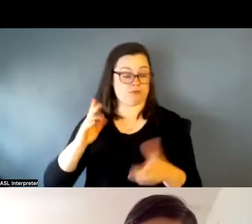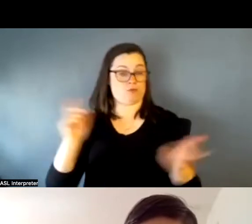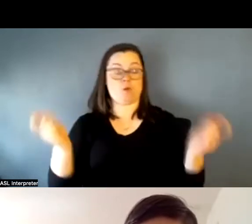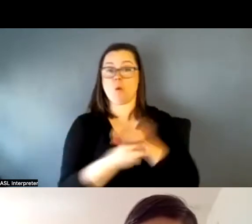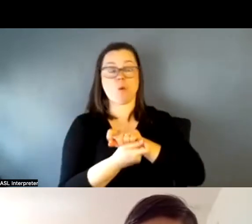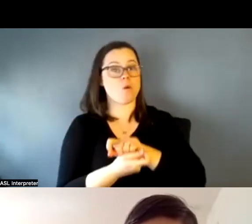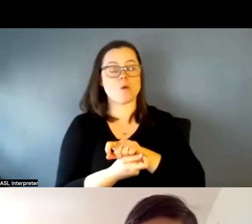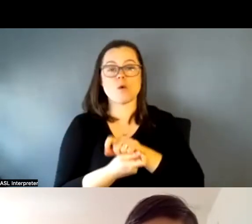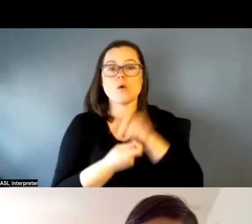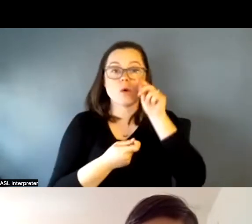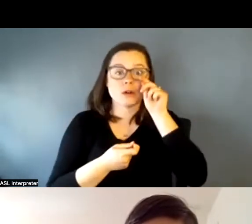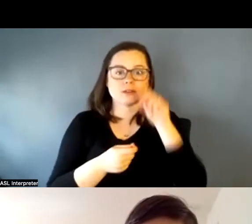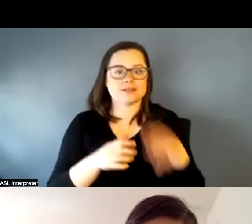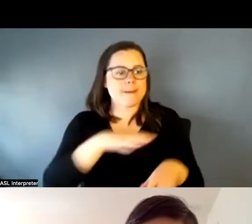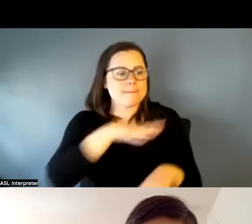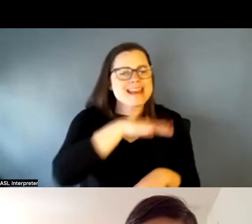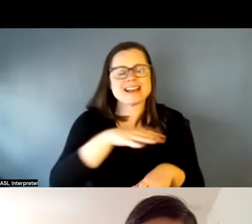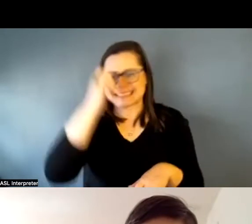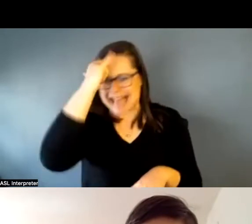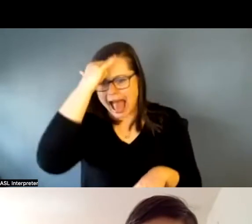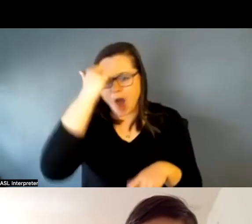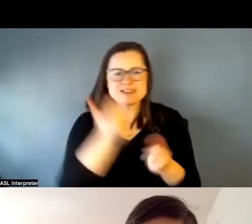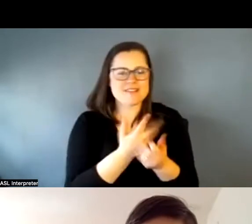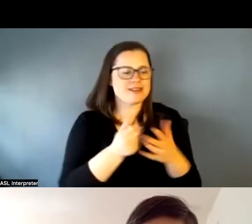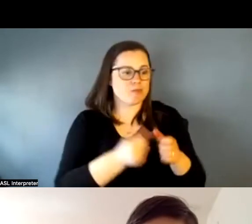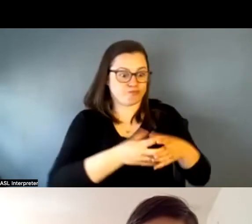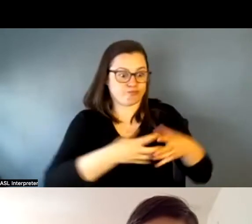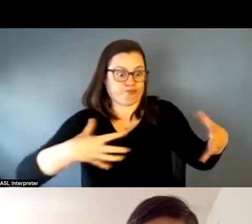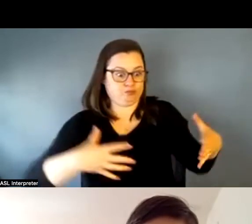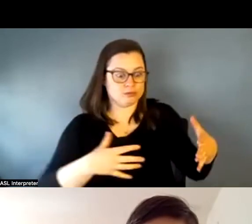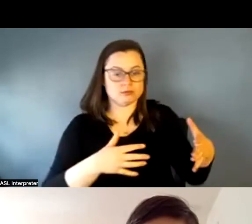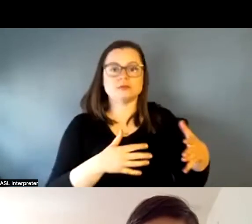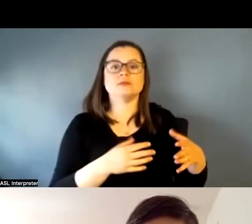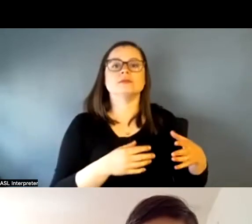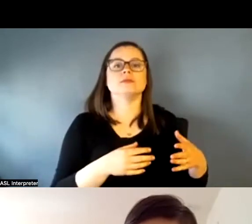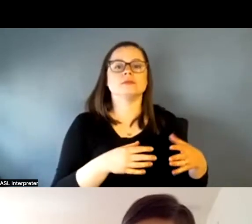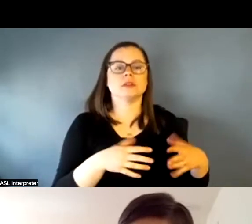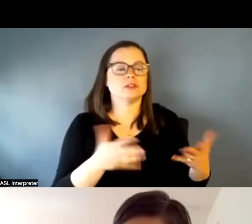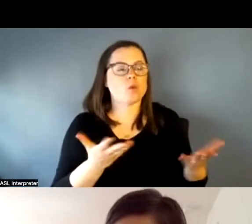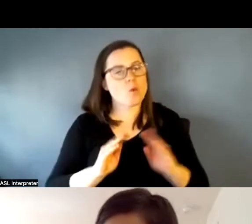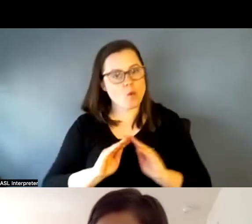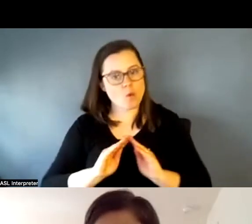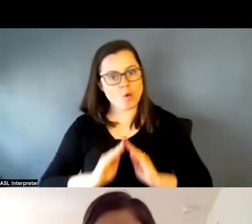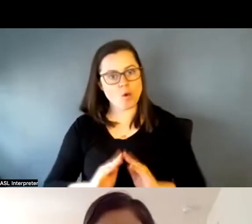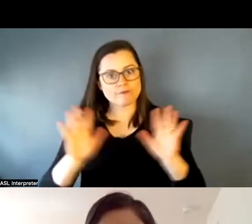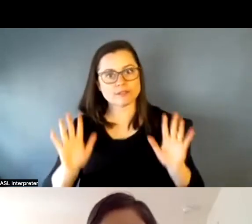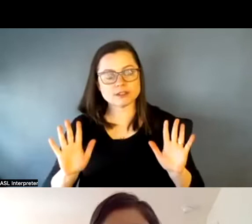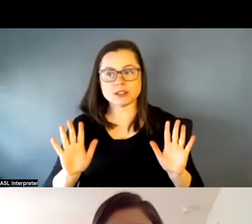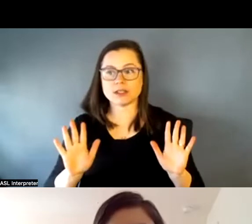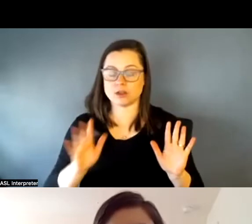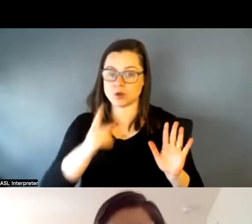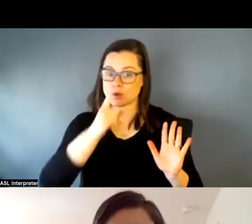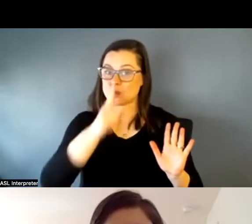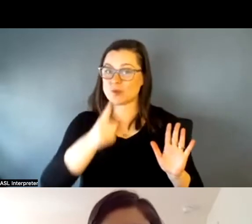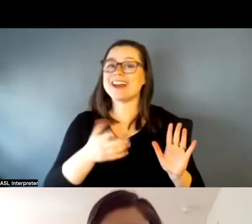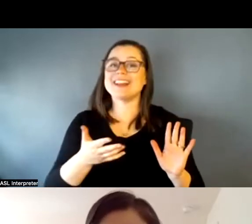the cattle and the pigs and everybody started showing up. So yeah, this sort of really sets the stage for a